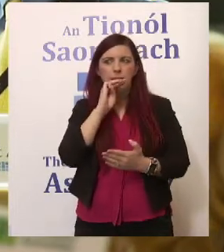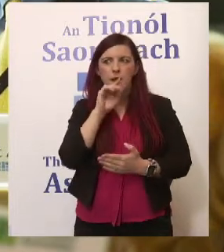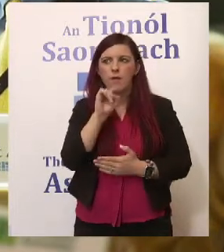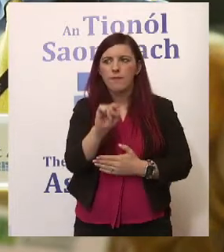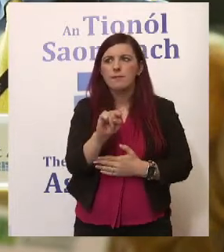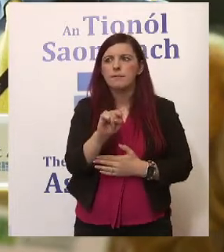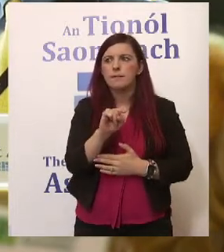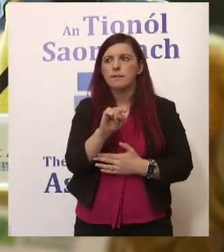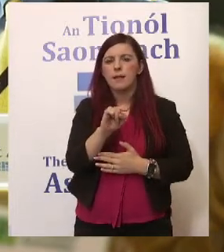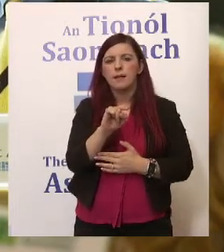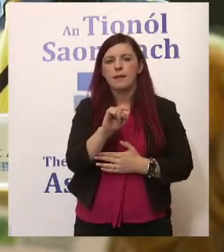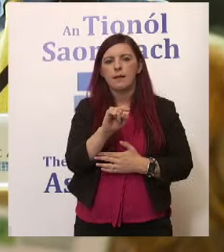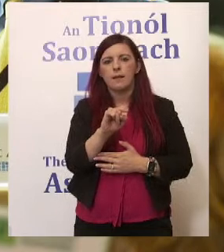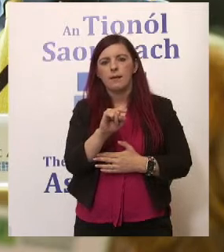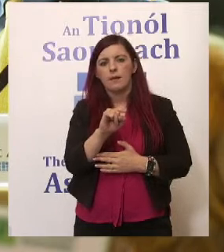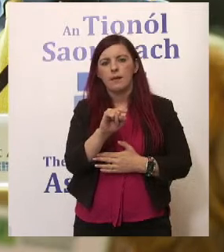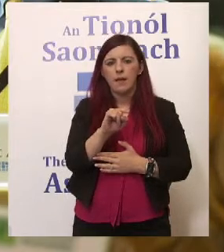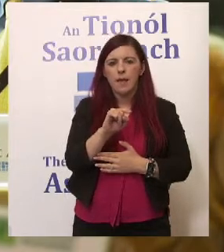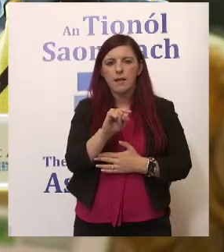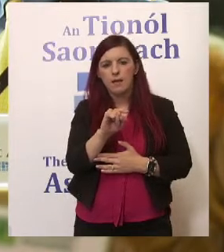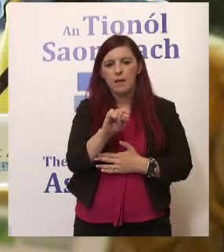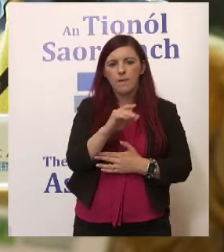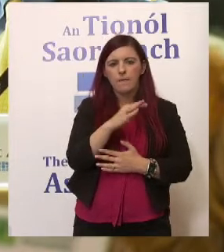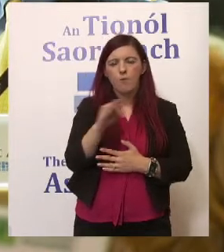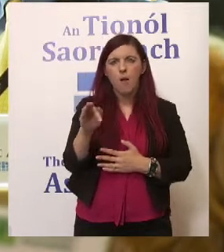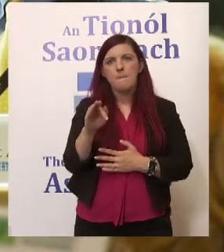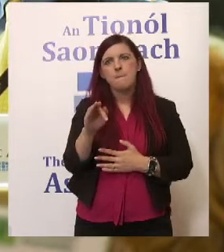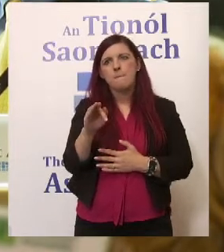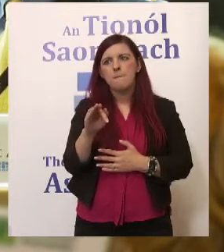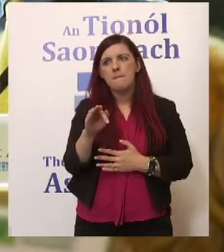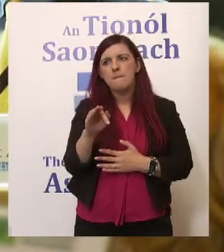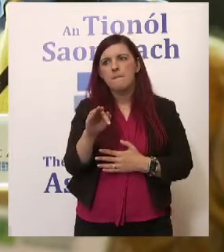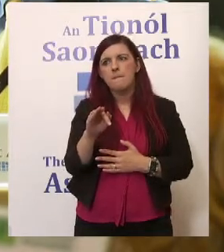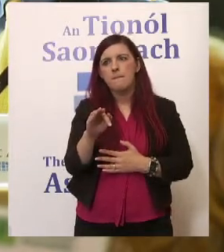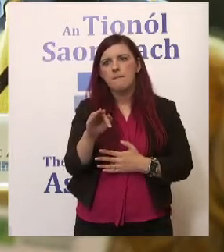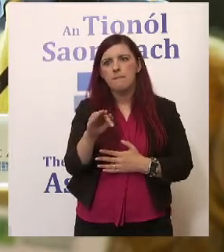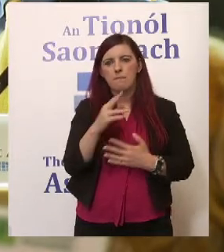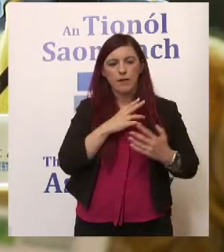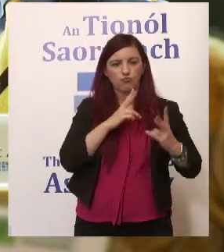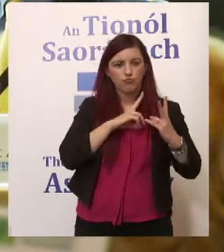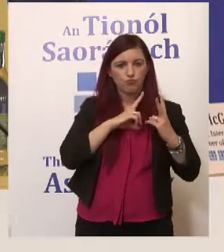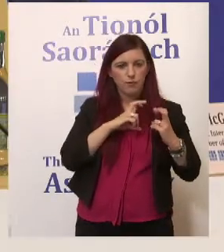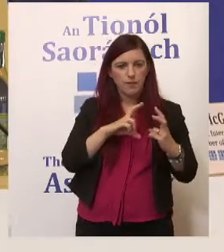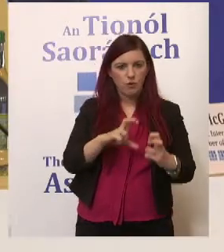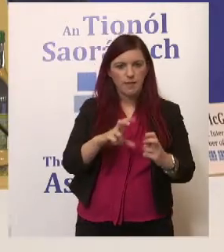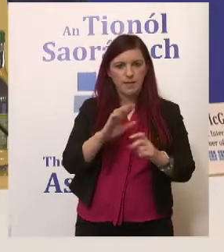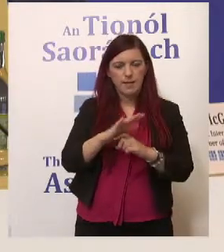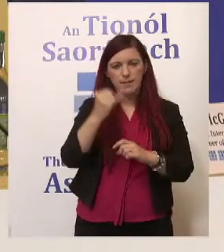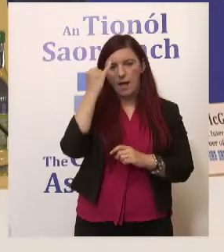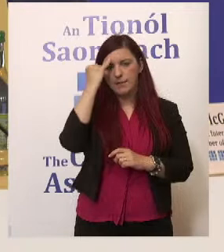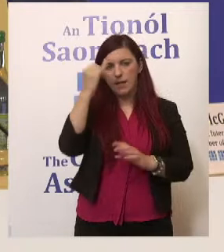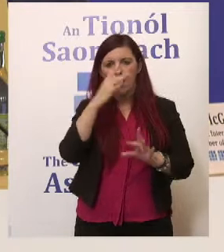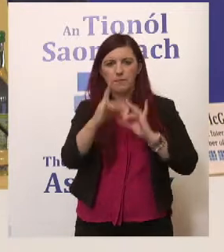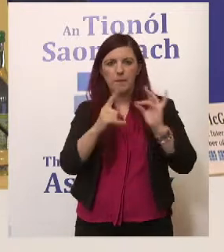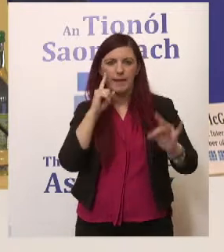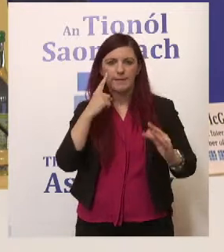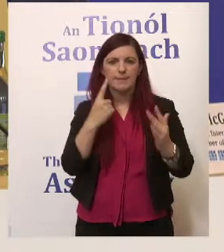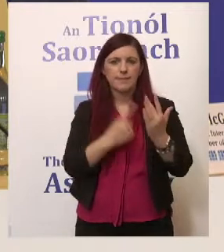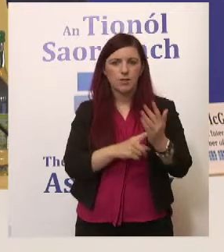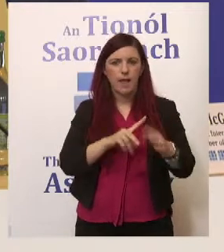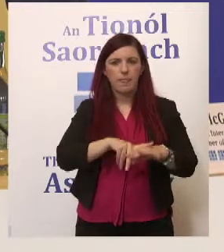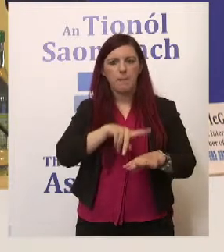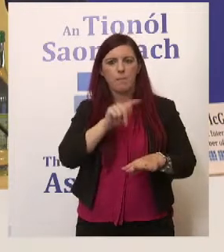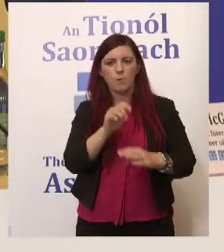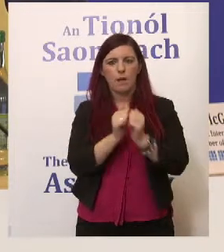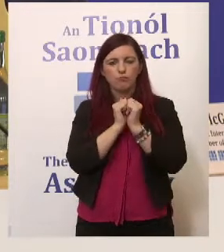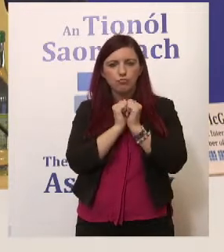I came to from the end of a lot of research on it is this idea of making decisions at the most